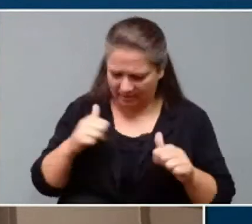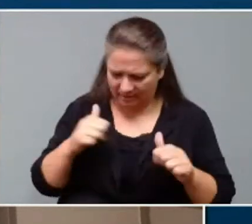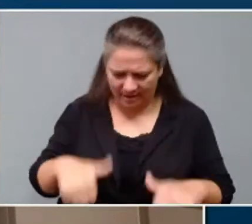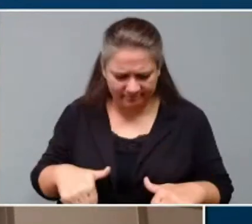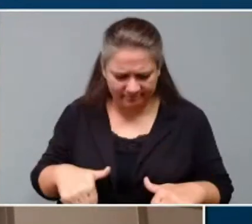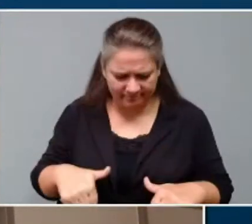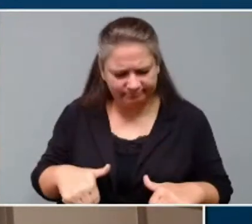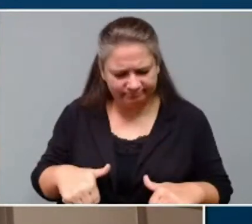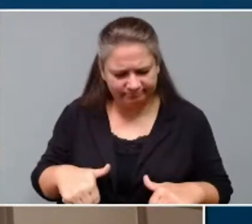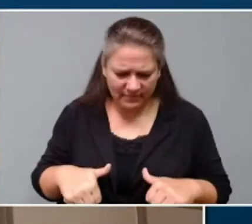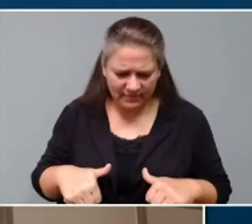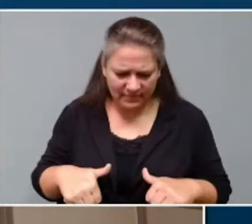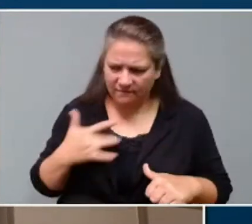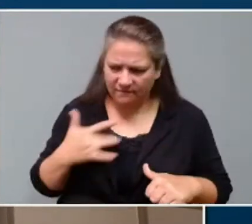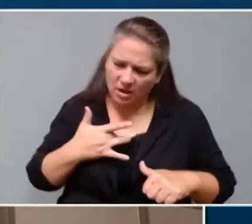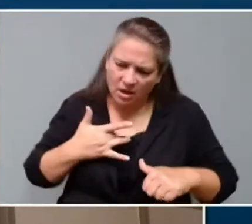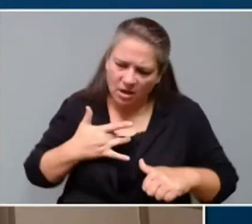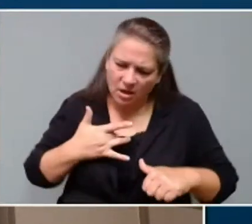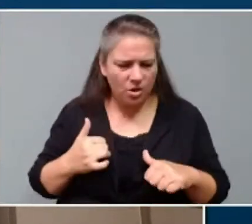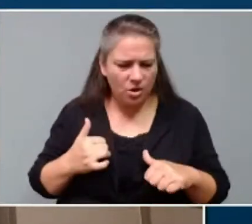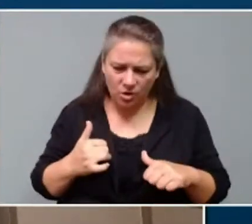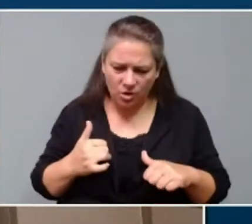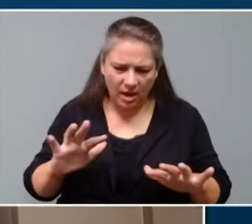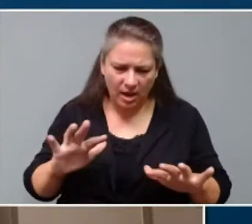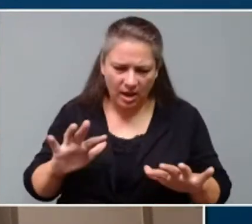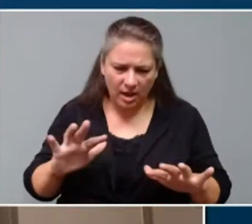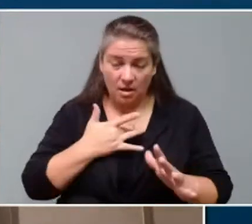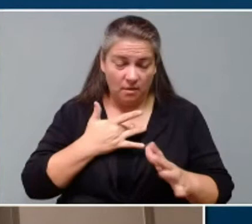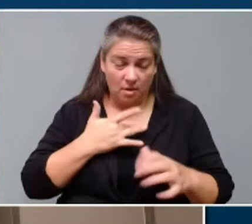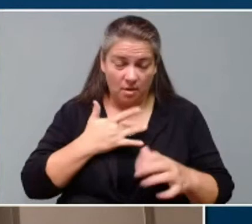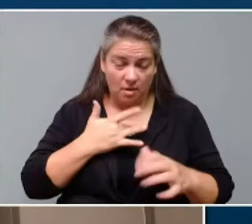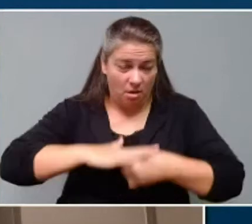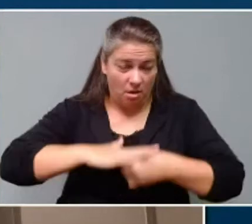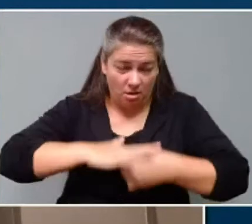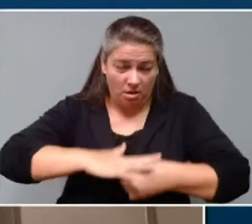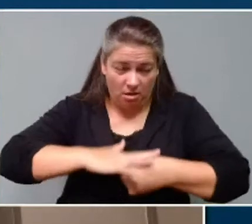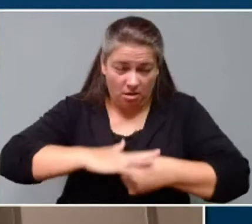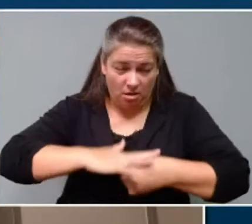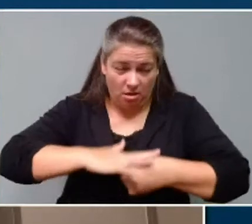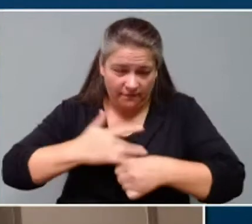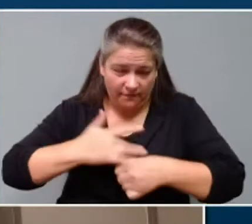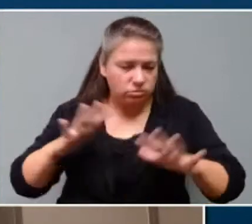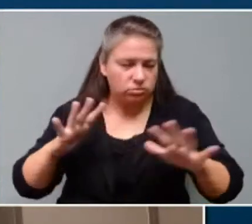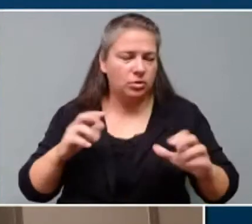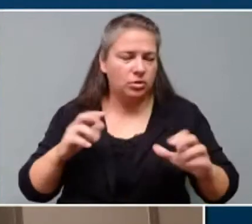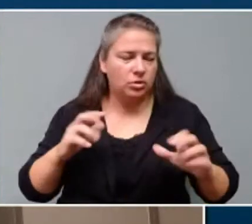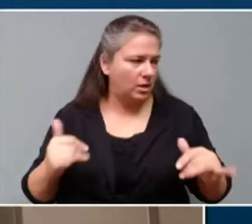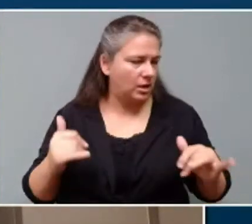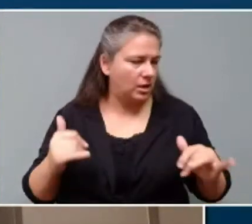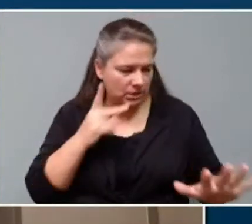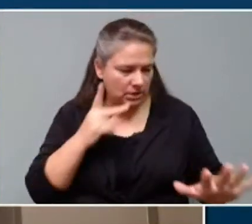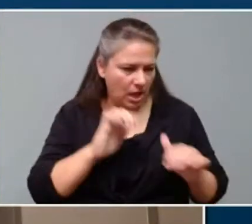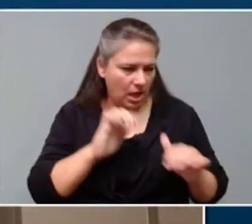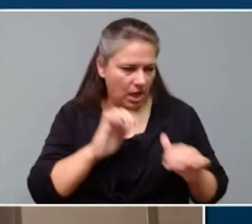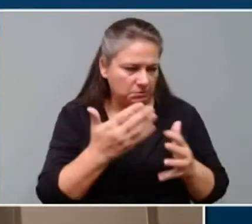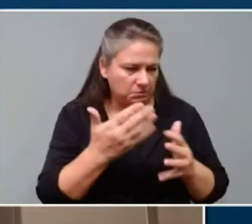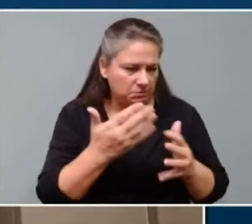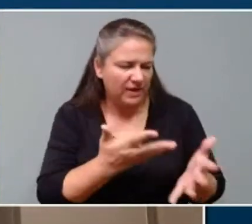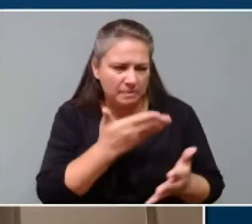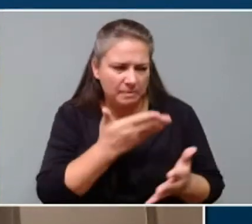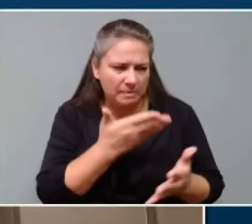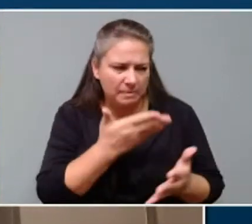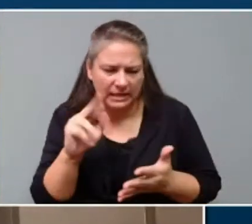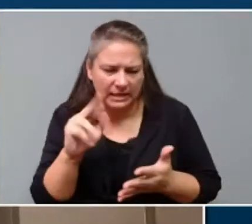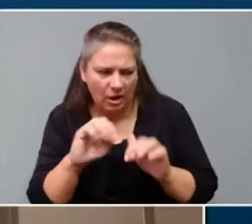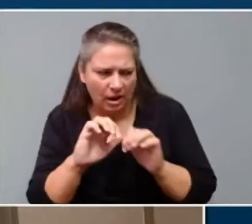of recoup, regroup, and get better care, and we completely are thankful to them and